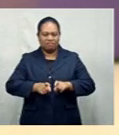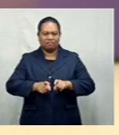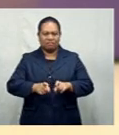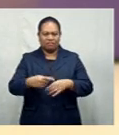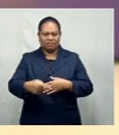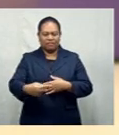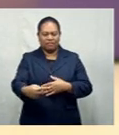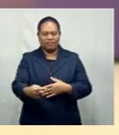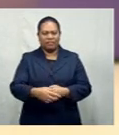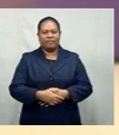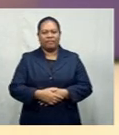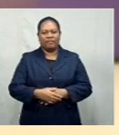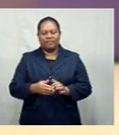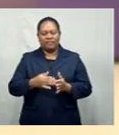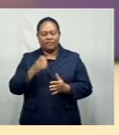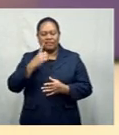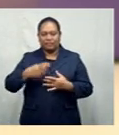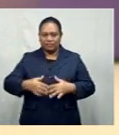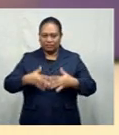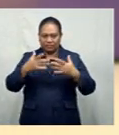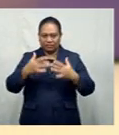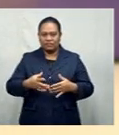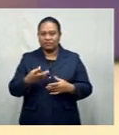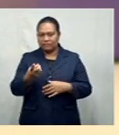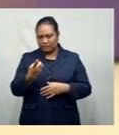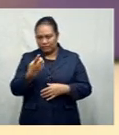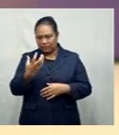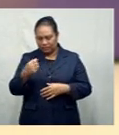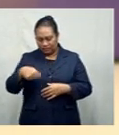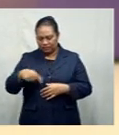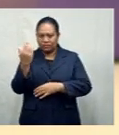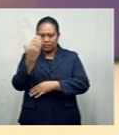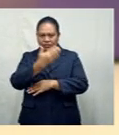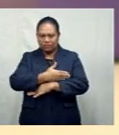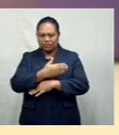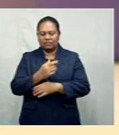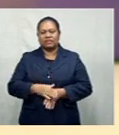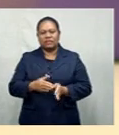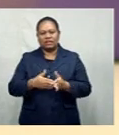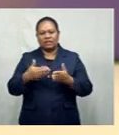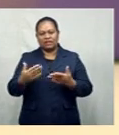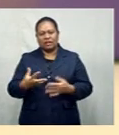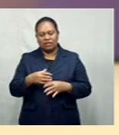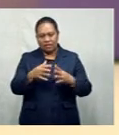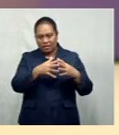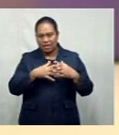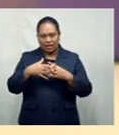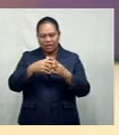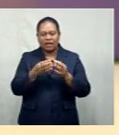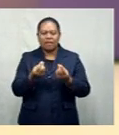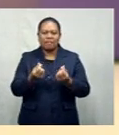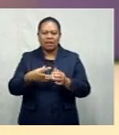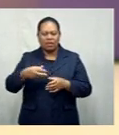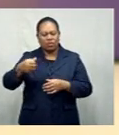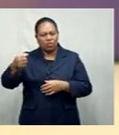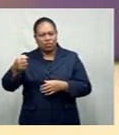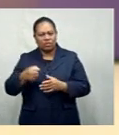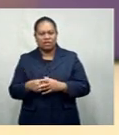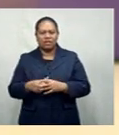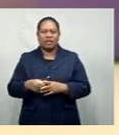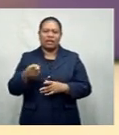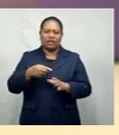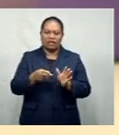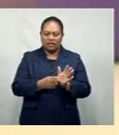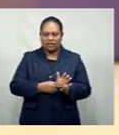as markets await the inflation data due later tonight, leaving the US dollar holding modest gains against sterling, the Aussie and